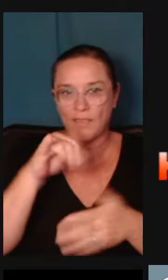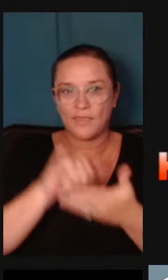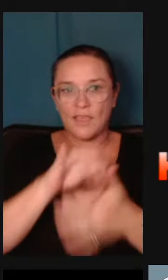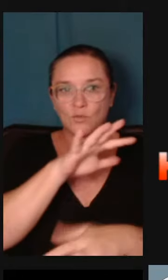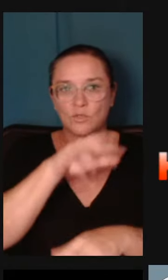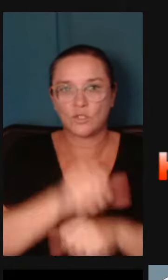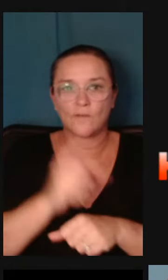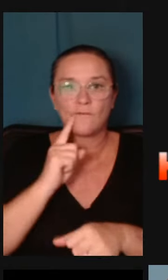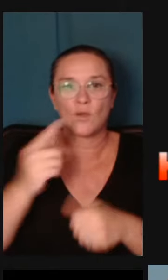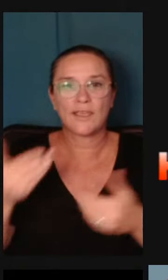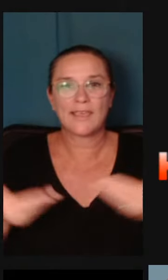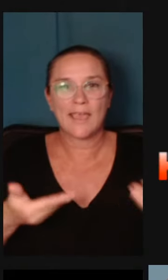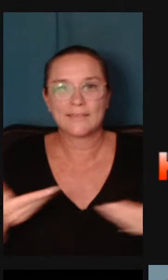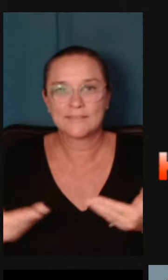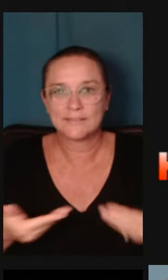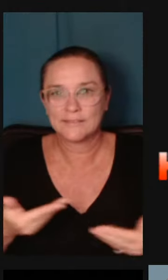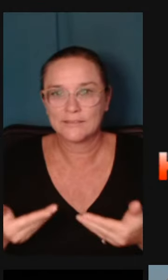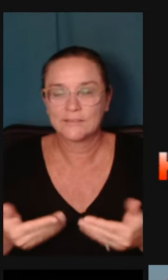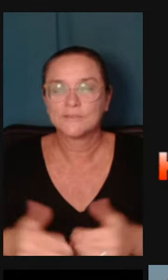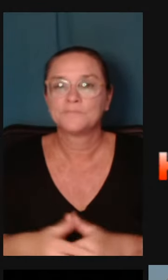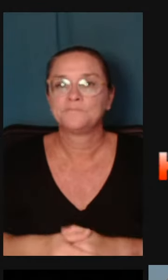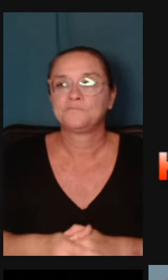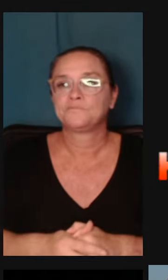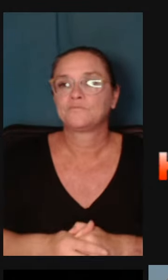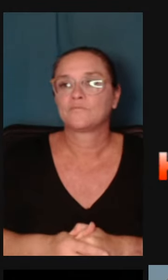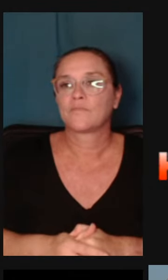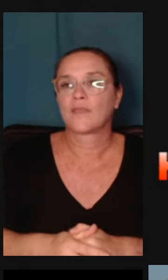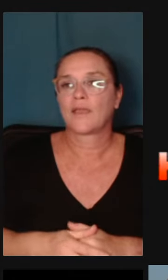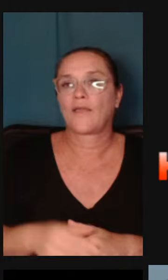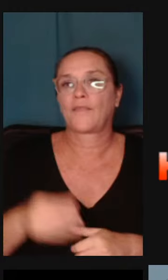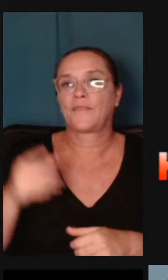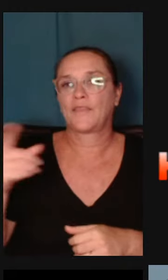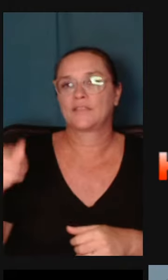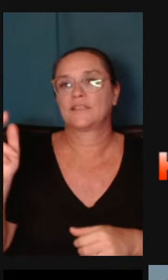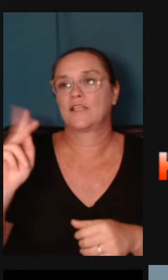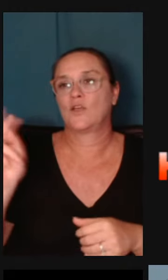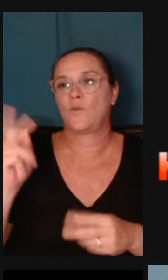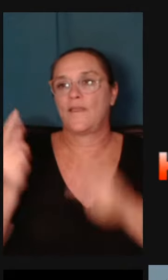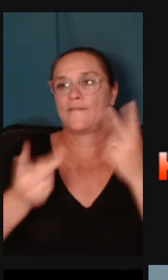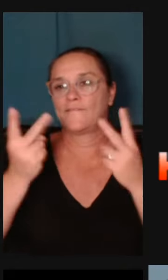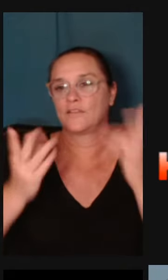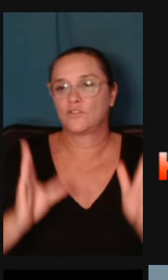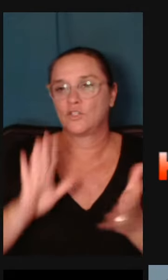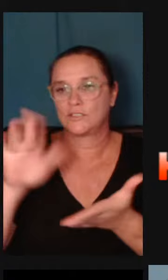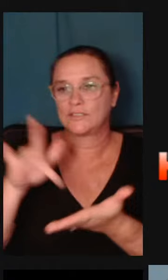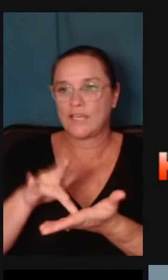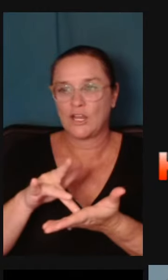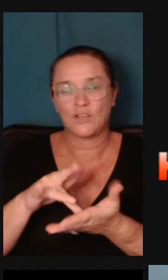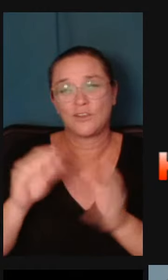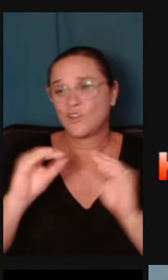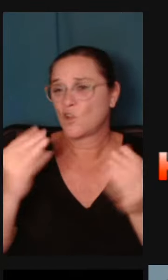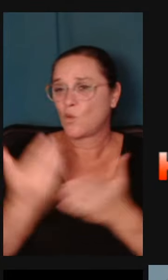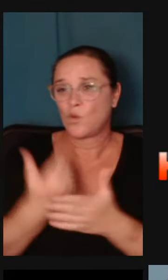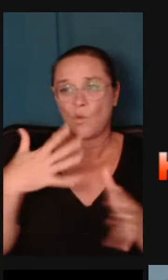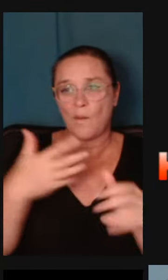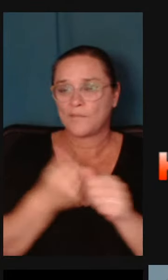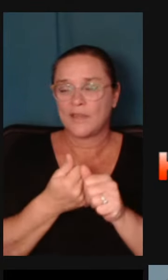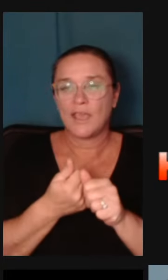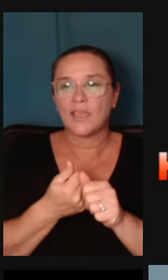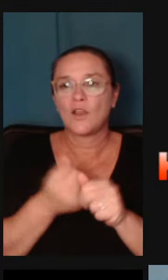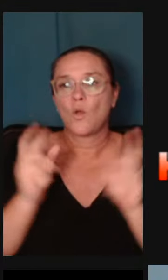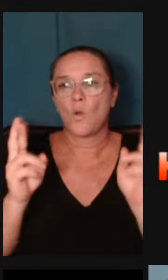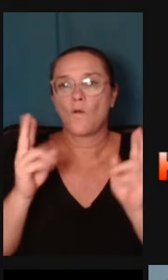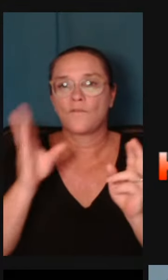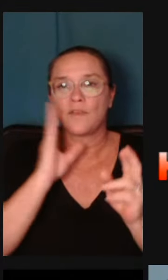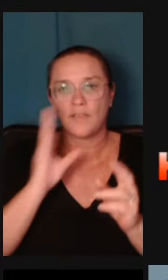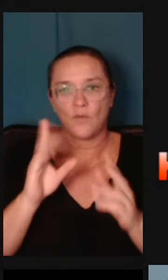guests. There's our Kilauea Visitor Center. No new updates on that. Hopefully they'll start framing